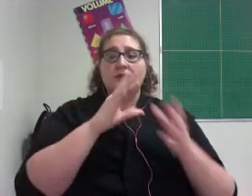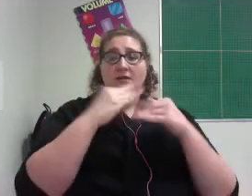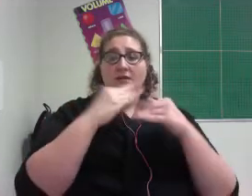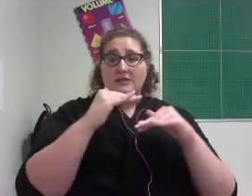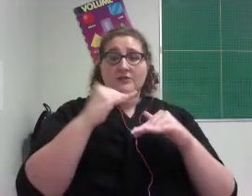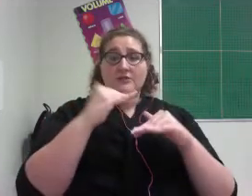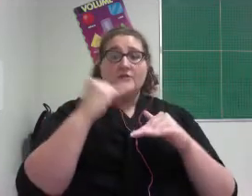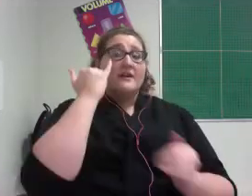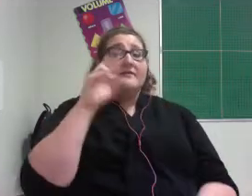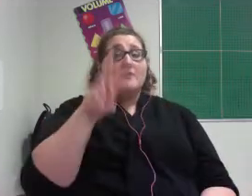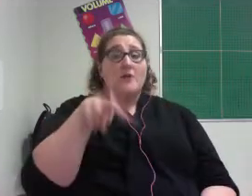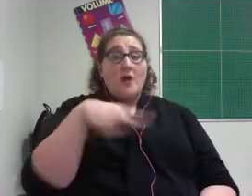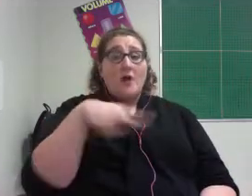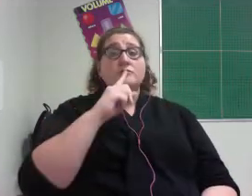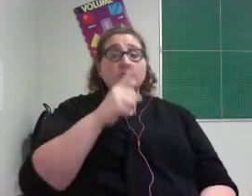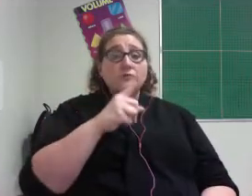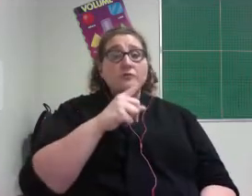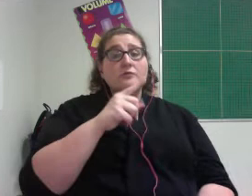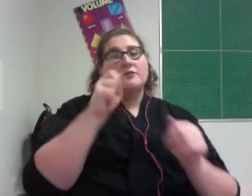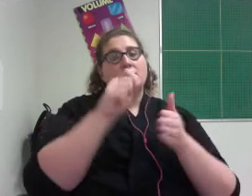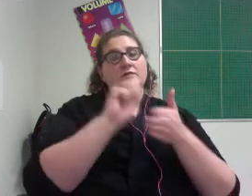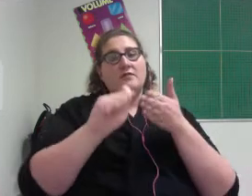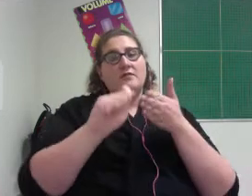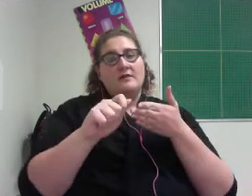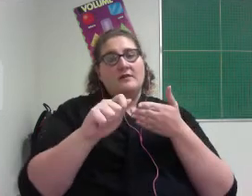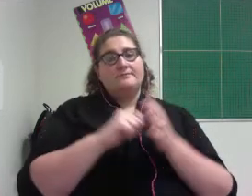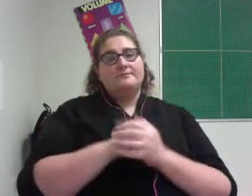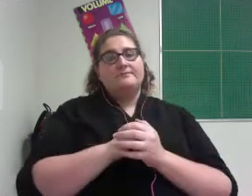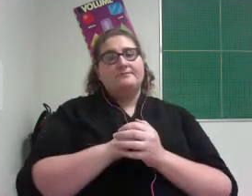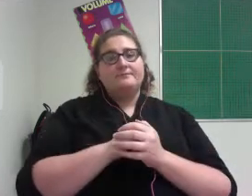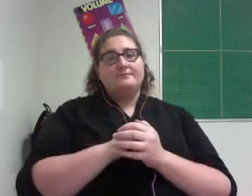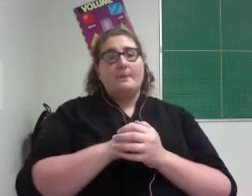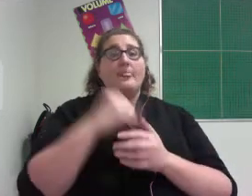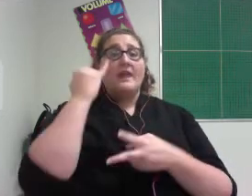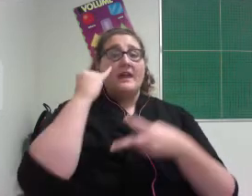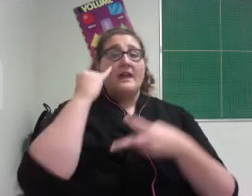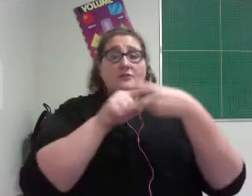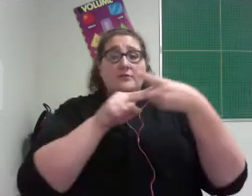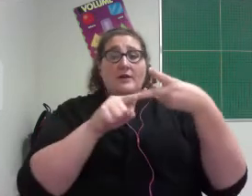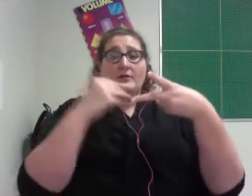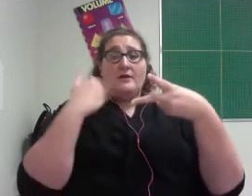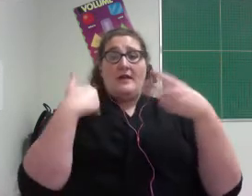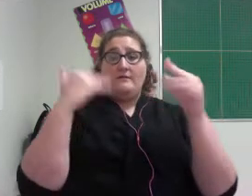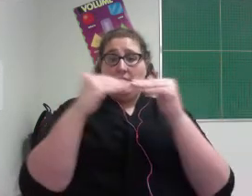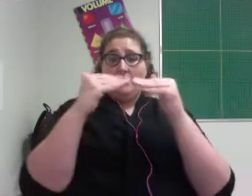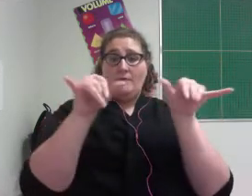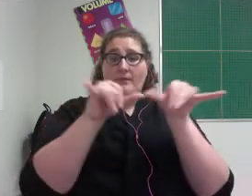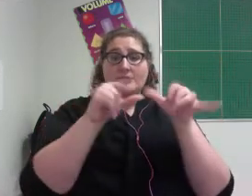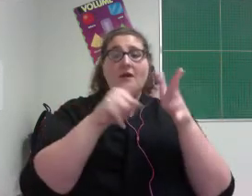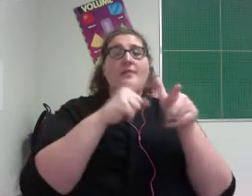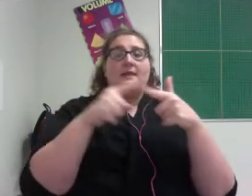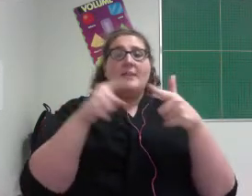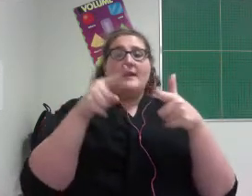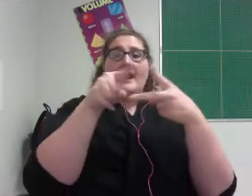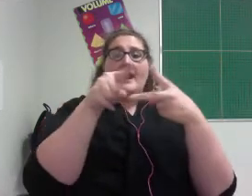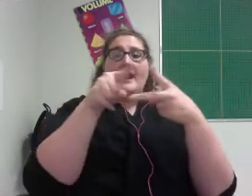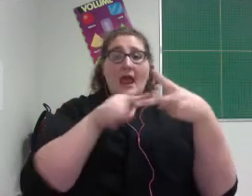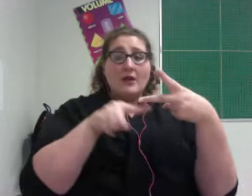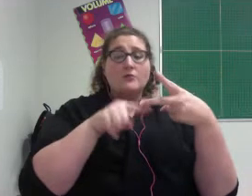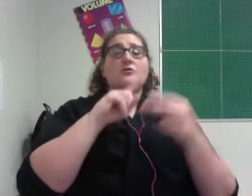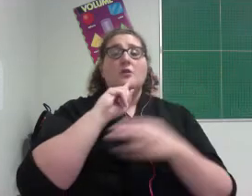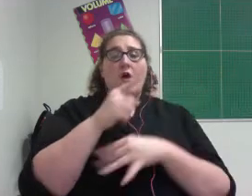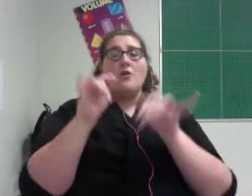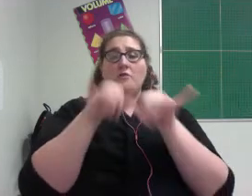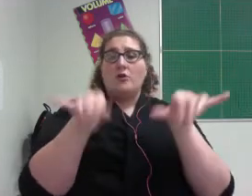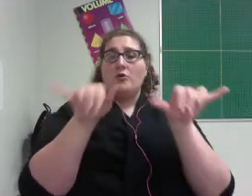two angles have equal measure, then the angles are congruent. So the converse is going to be when we flip them, saying if Q then